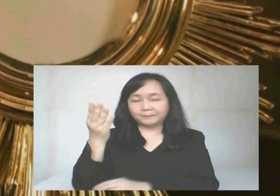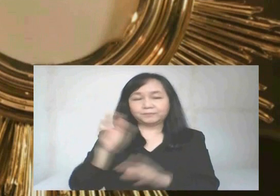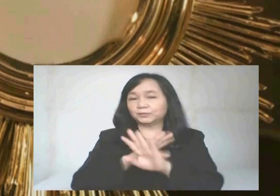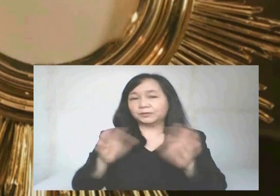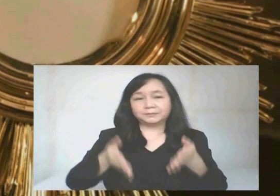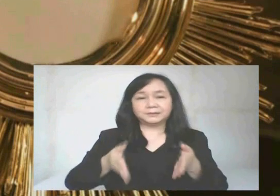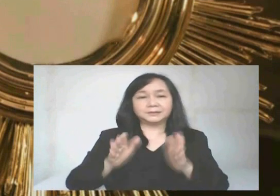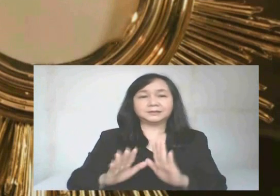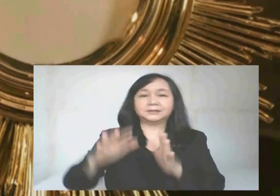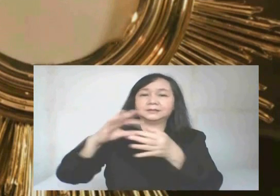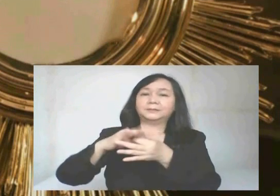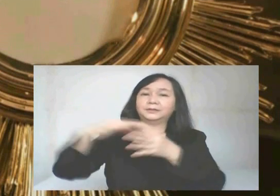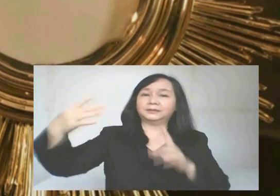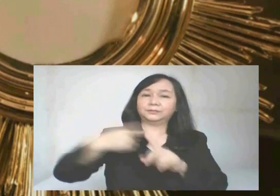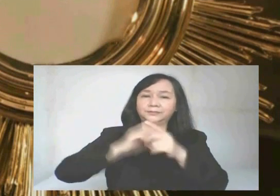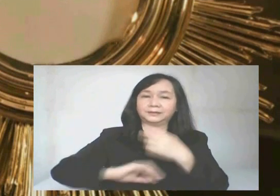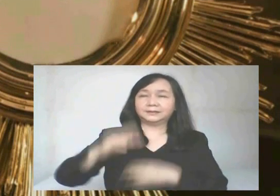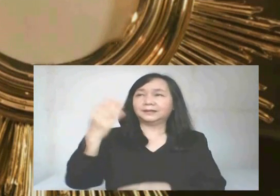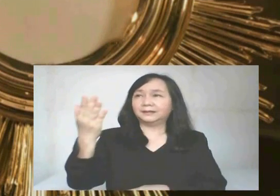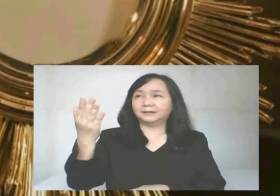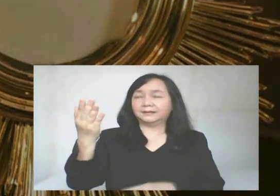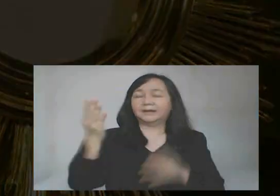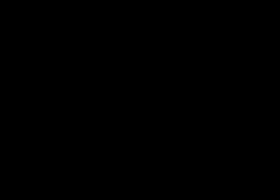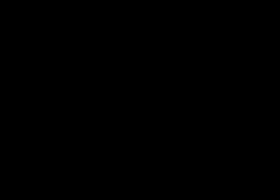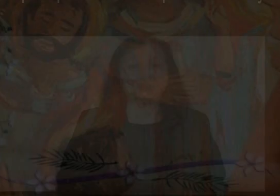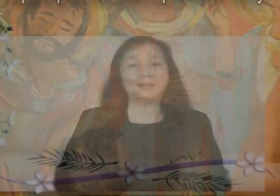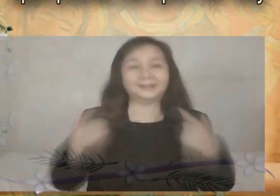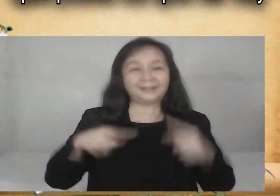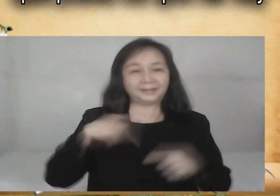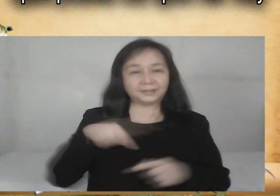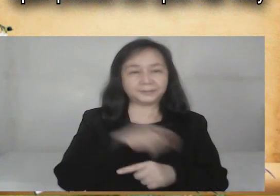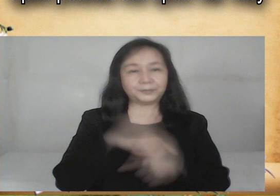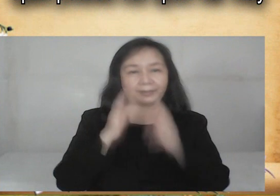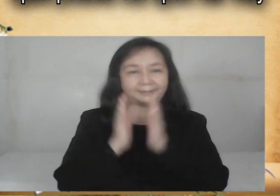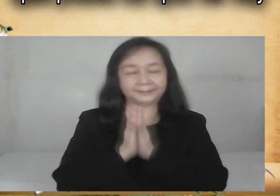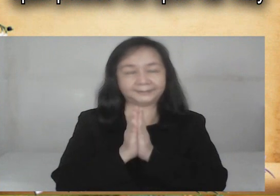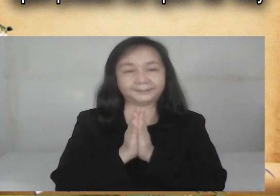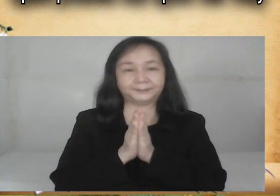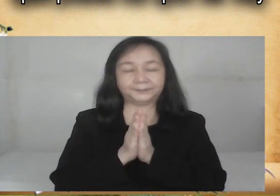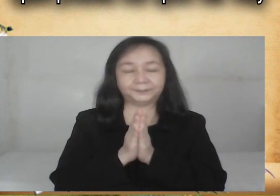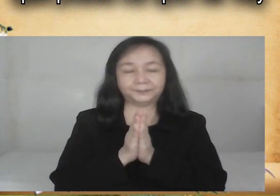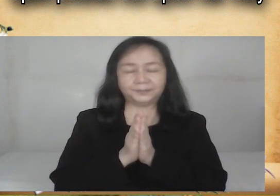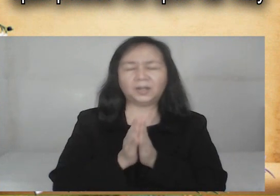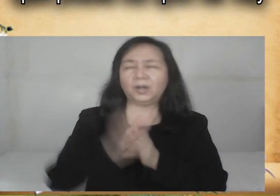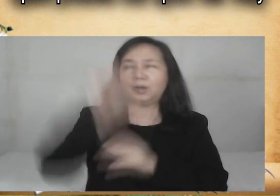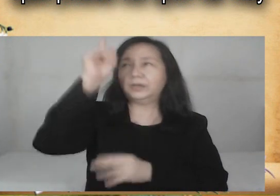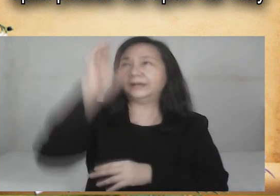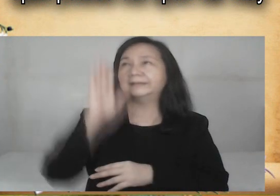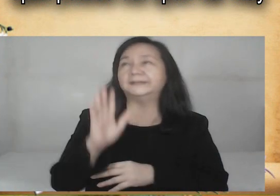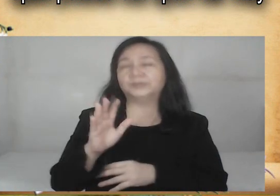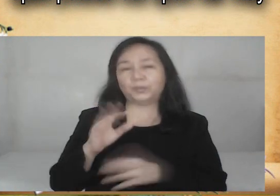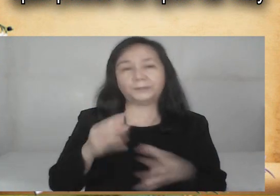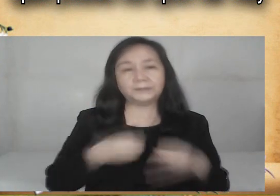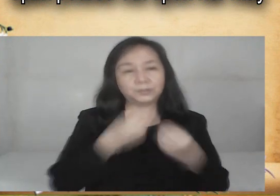should ever be separated from thee. Amen. Let us pray. O